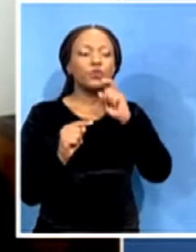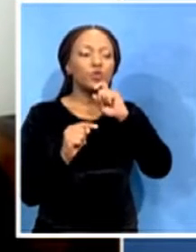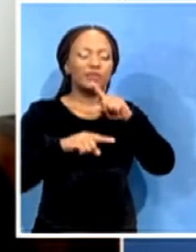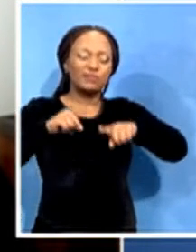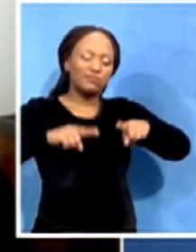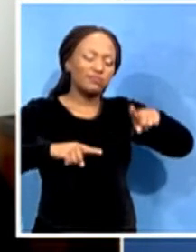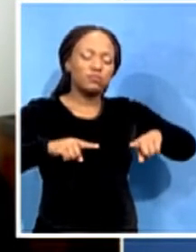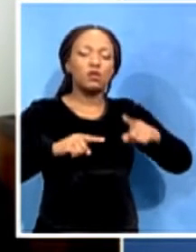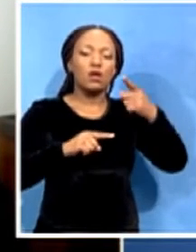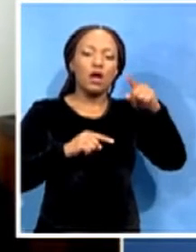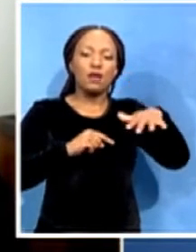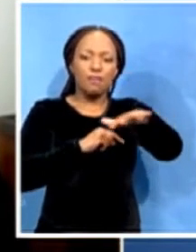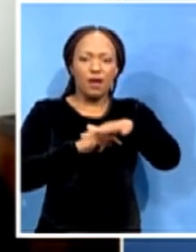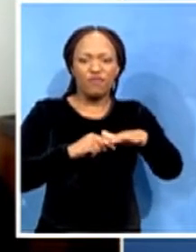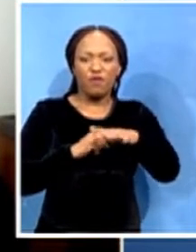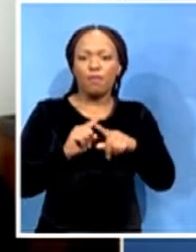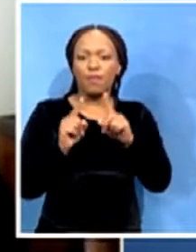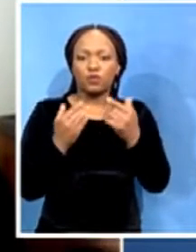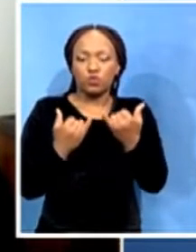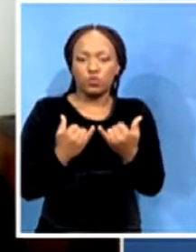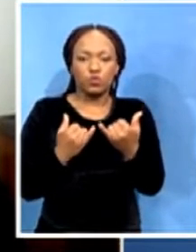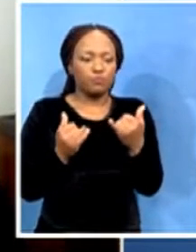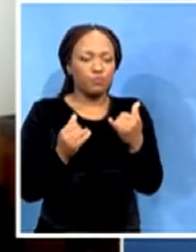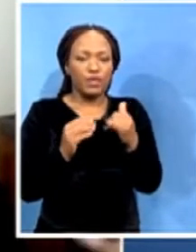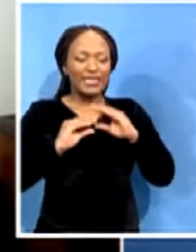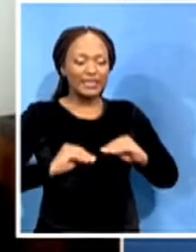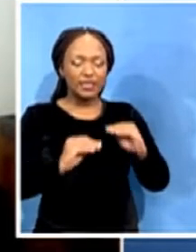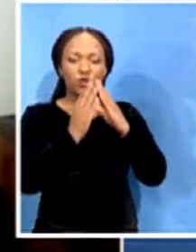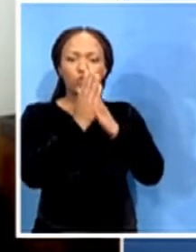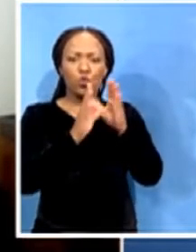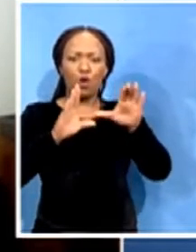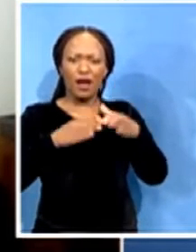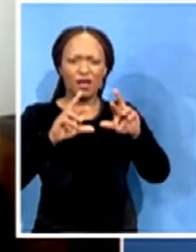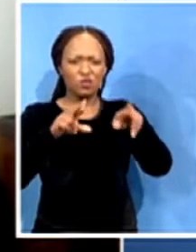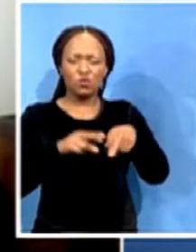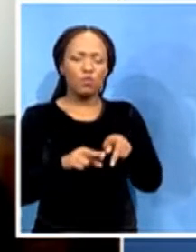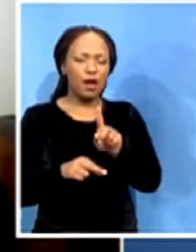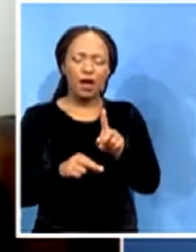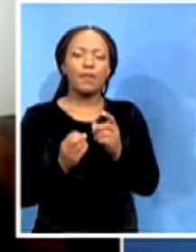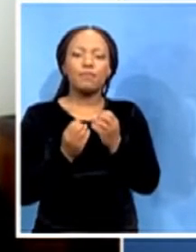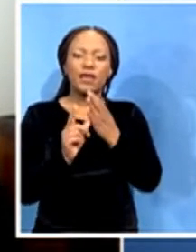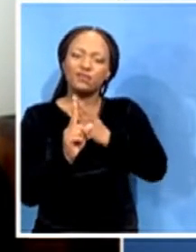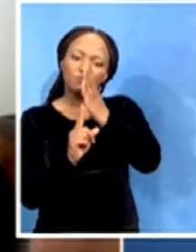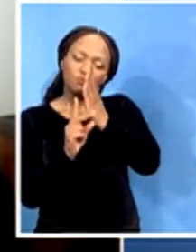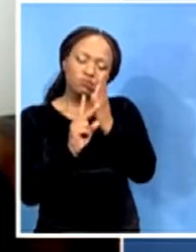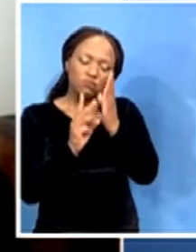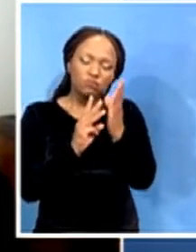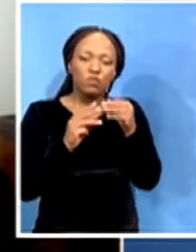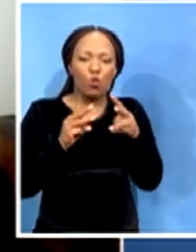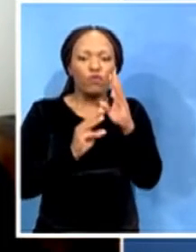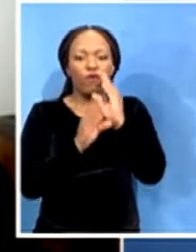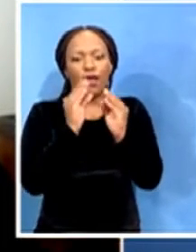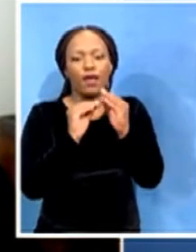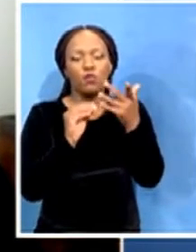you know, the classroom. It's through so many mediums, and we need to be creative in how we embed constitutionalism in people's